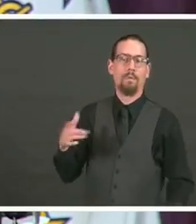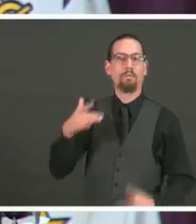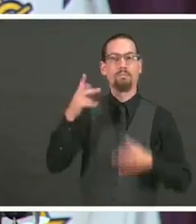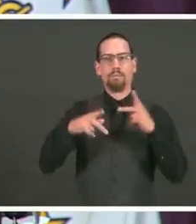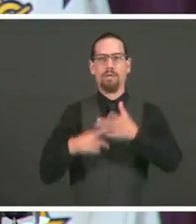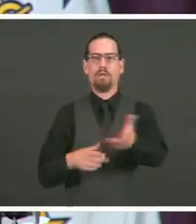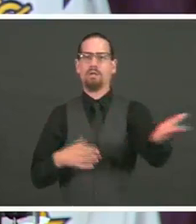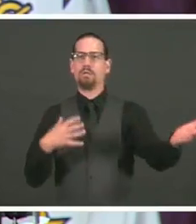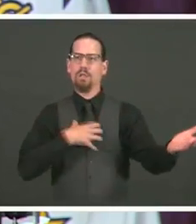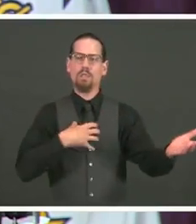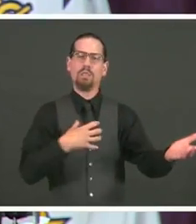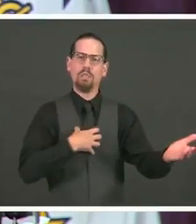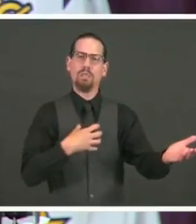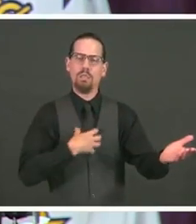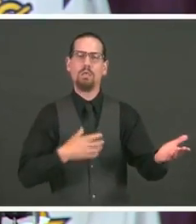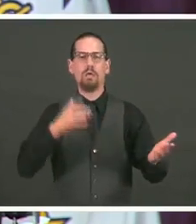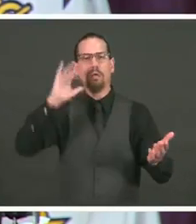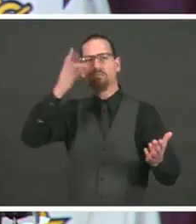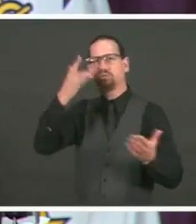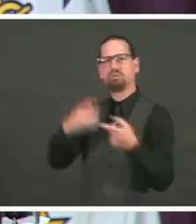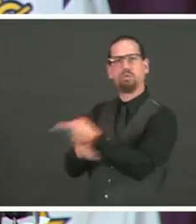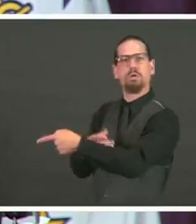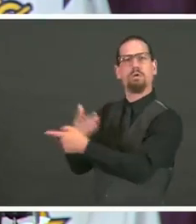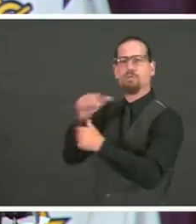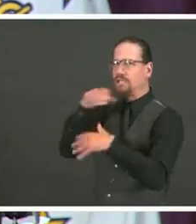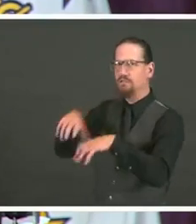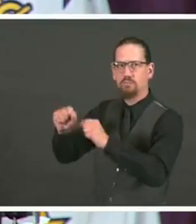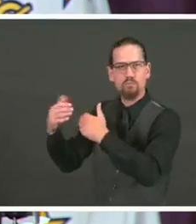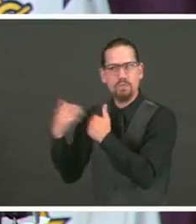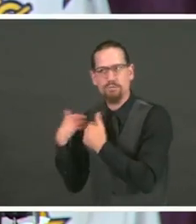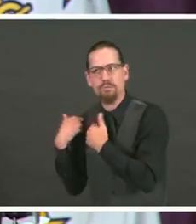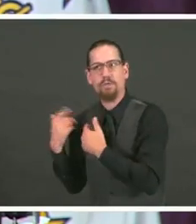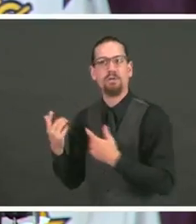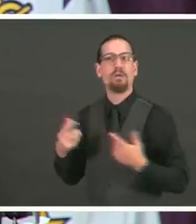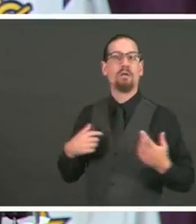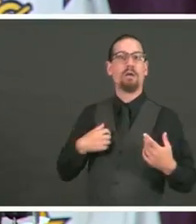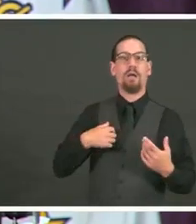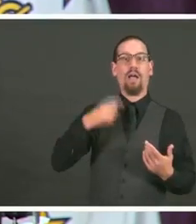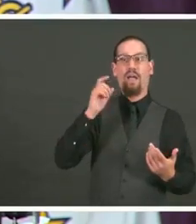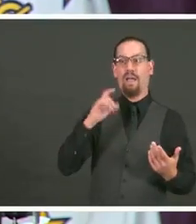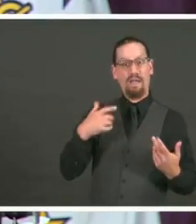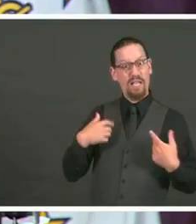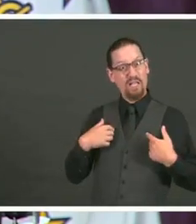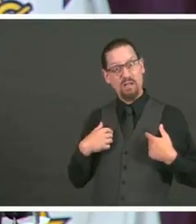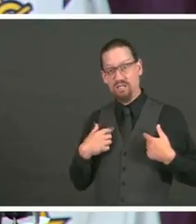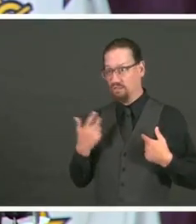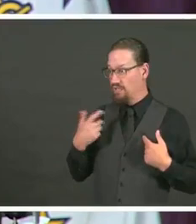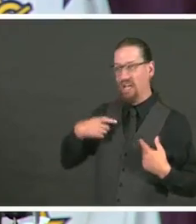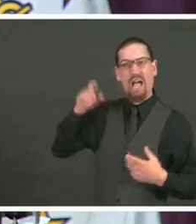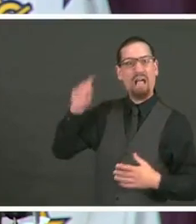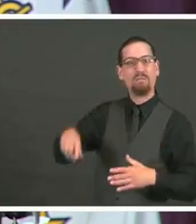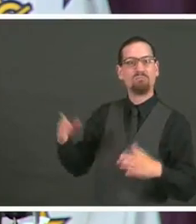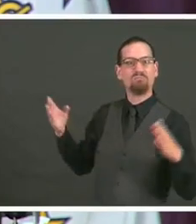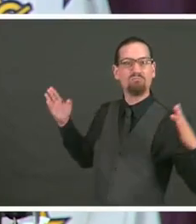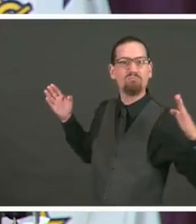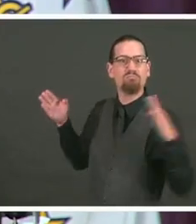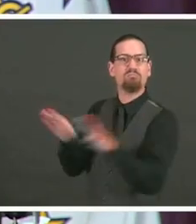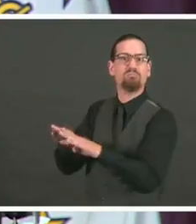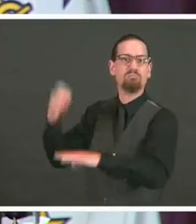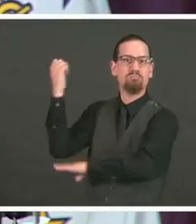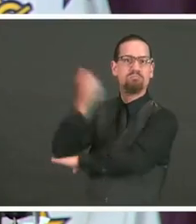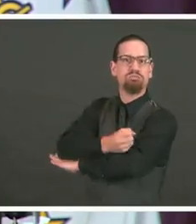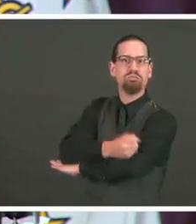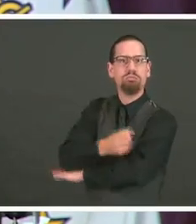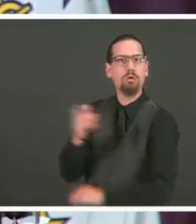saying, shut down all bars, all bar areas. And I won't hesitate for a minute to do that if, in a week